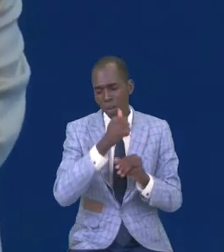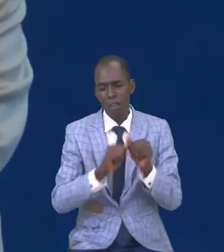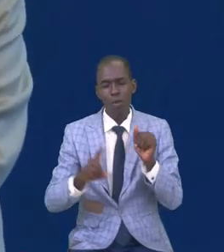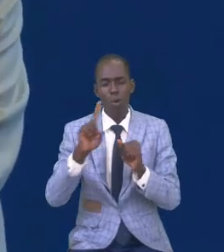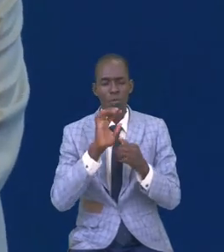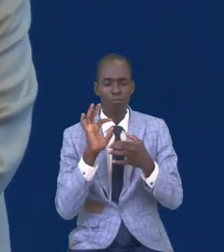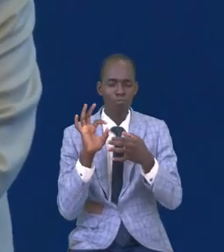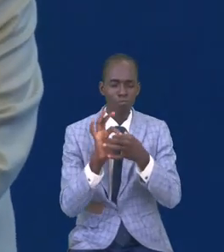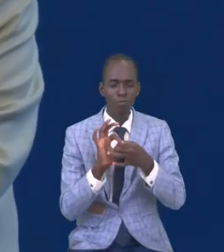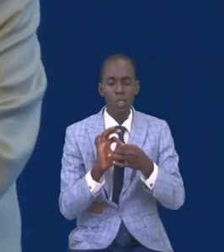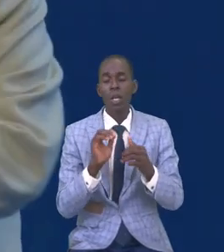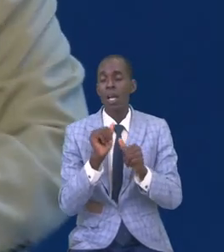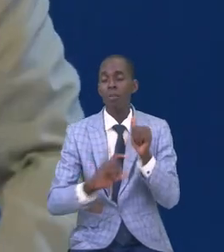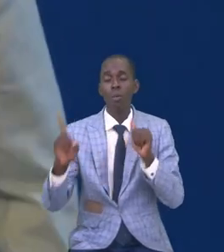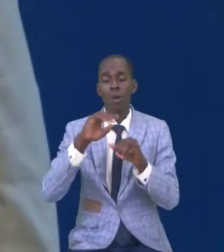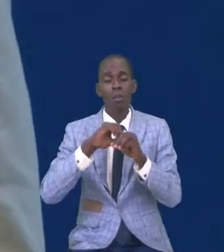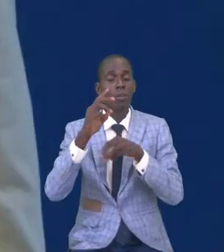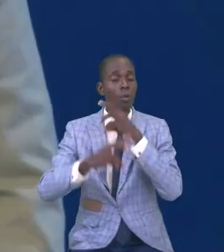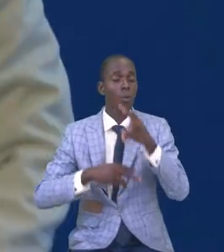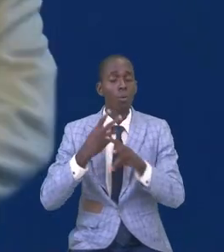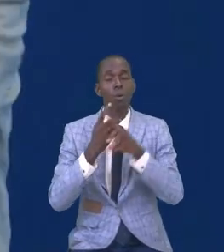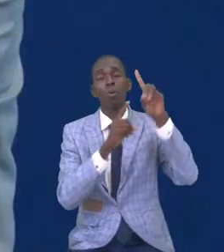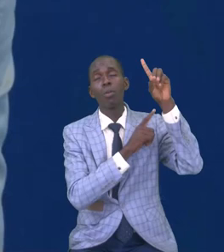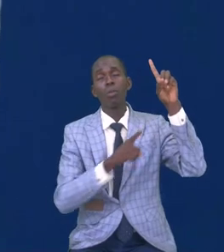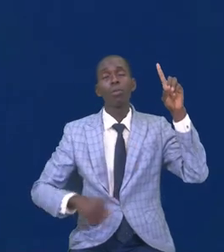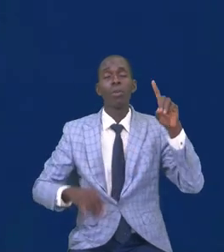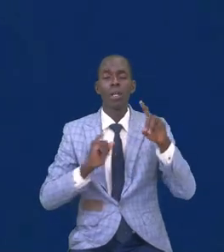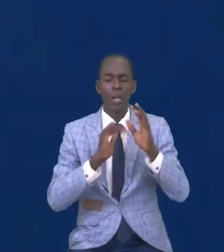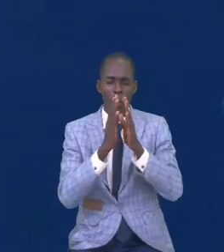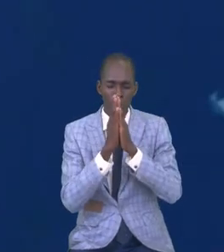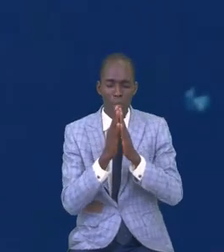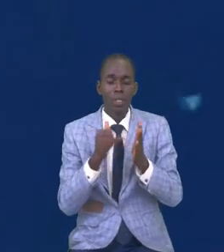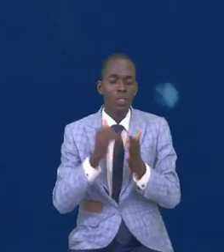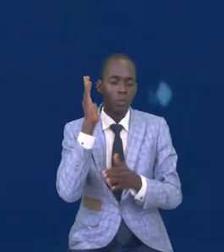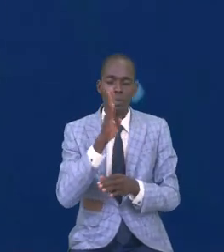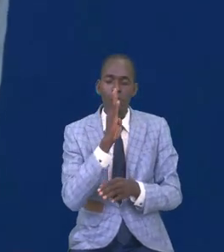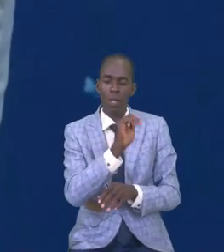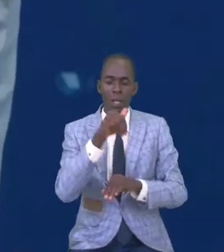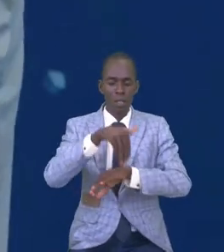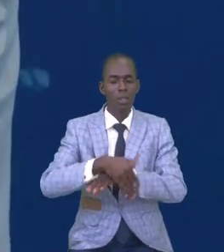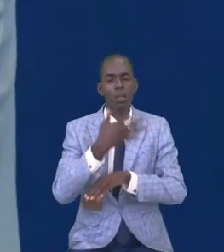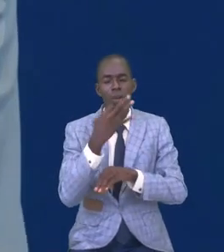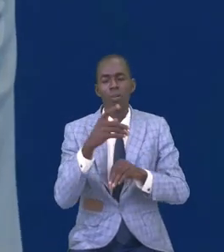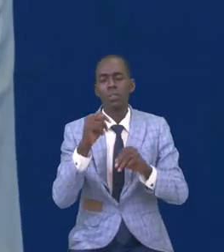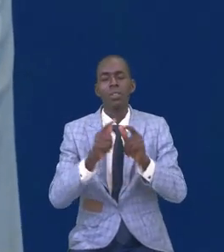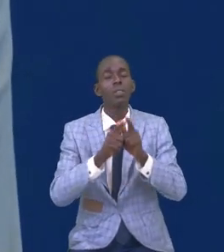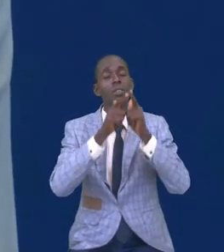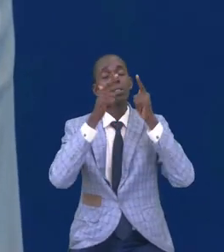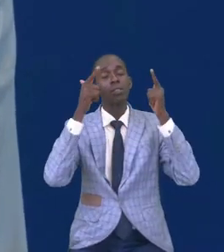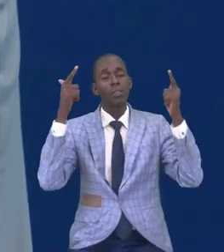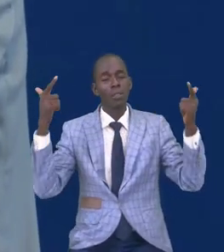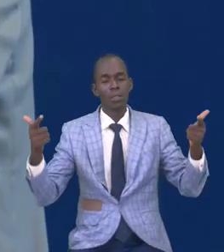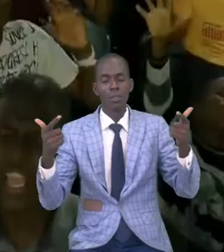the world, Lord, I pray it will be a night of the supernatural